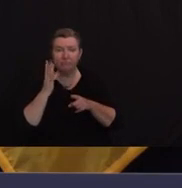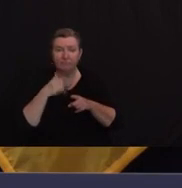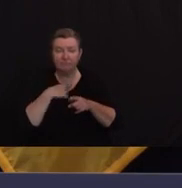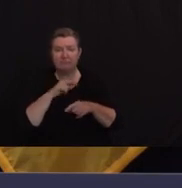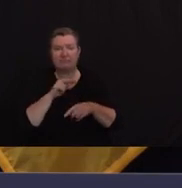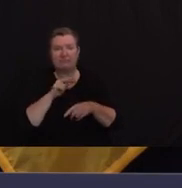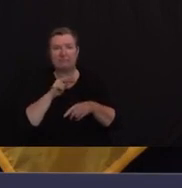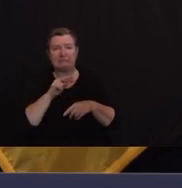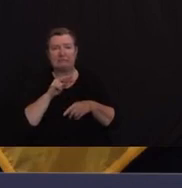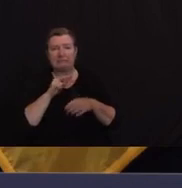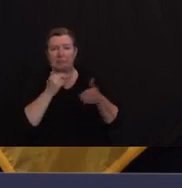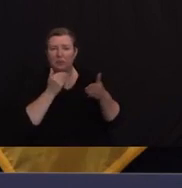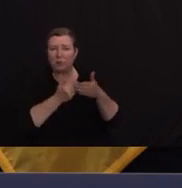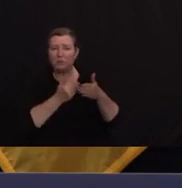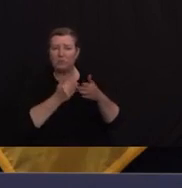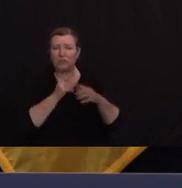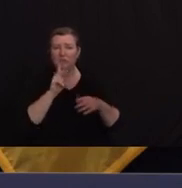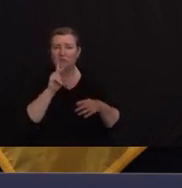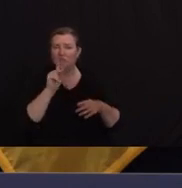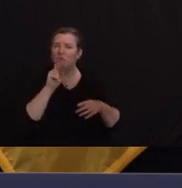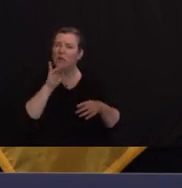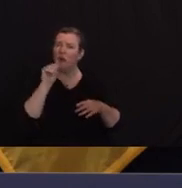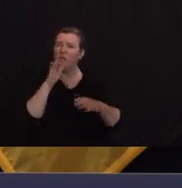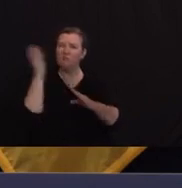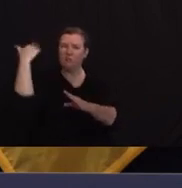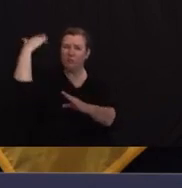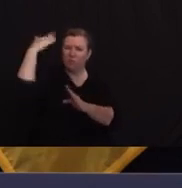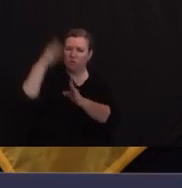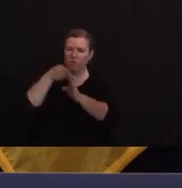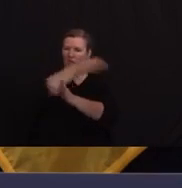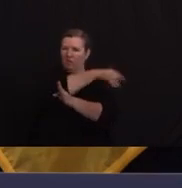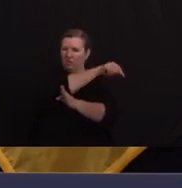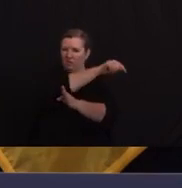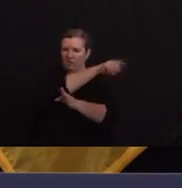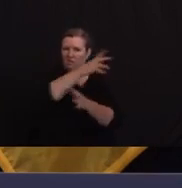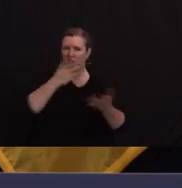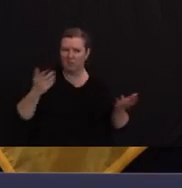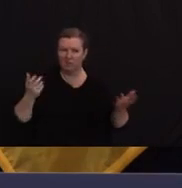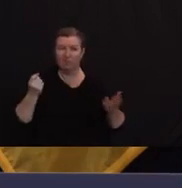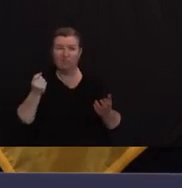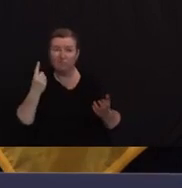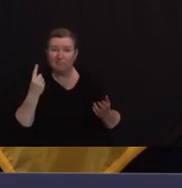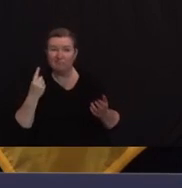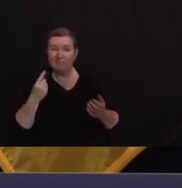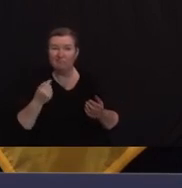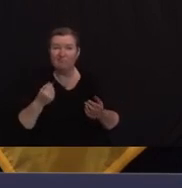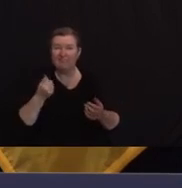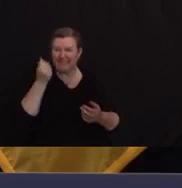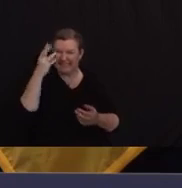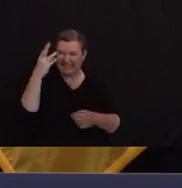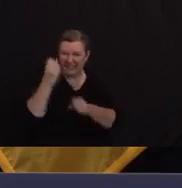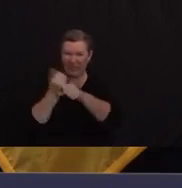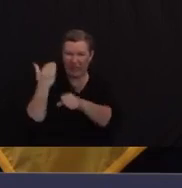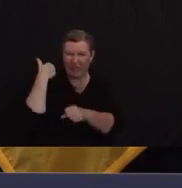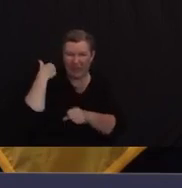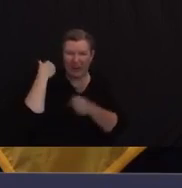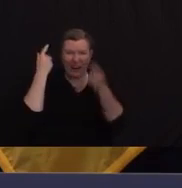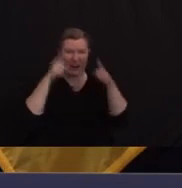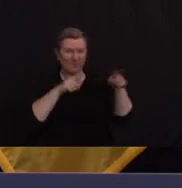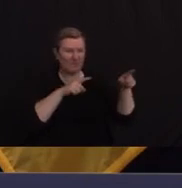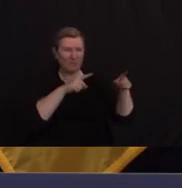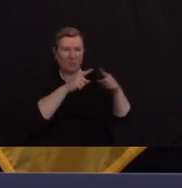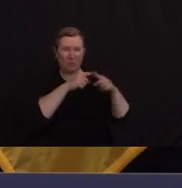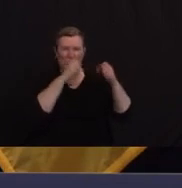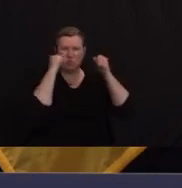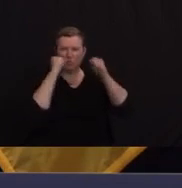good news is there's a lot more in place 16 years later than was there 16 years ago. So